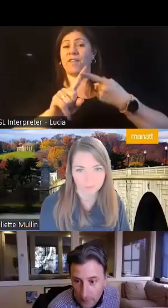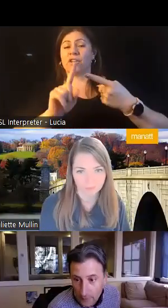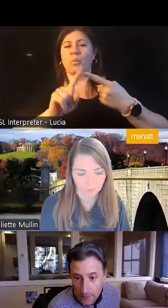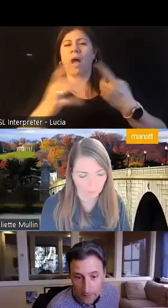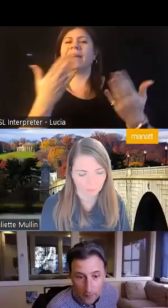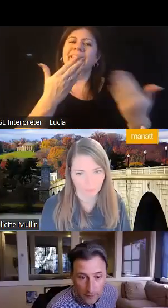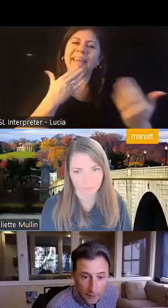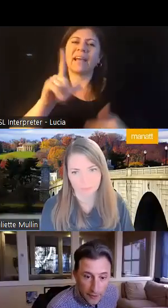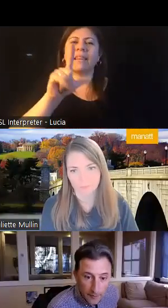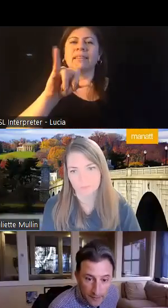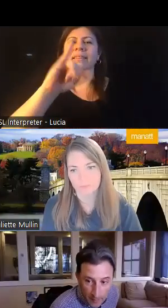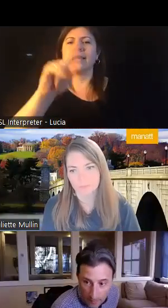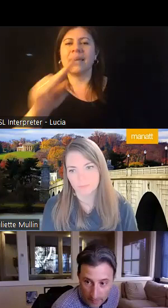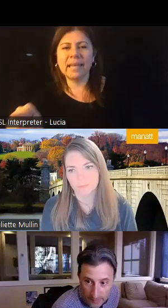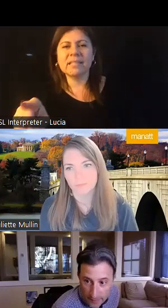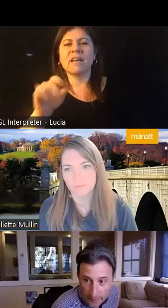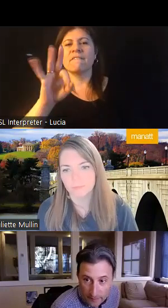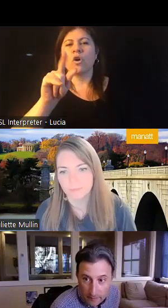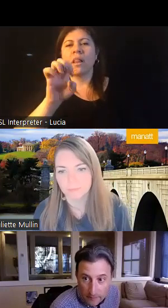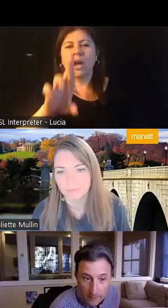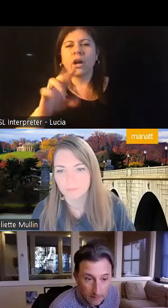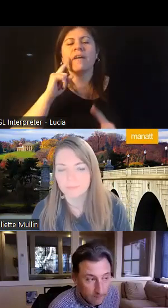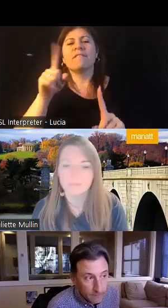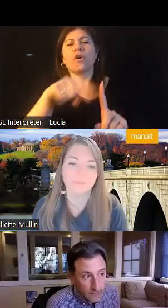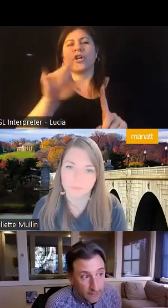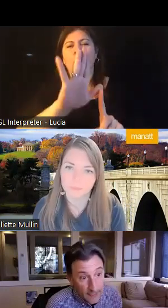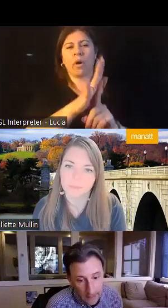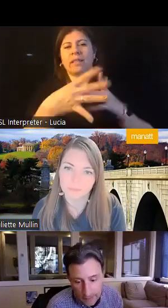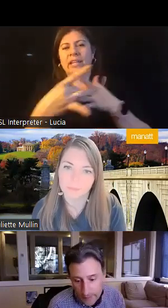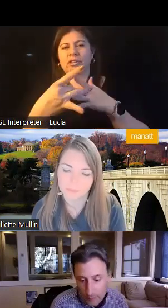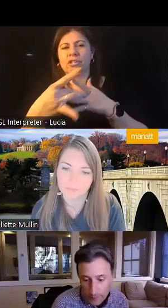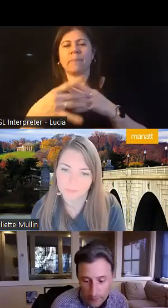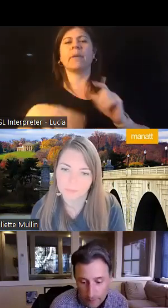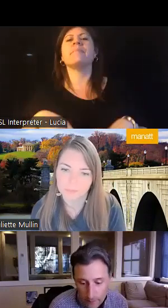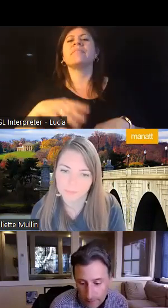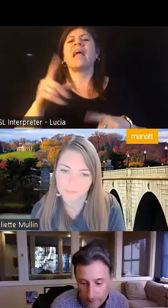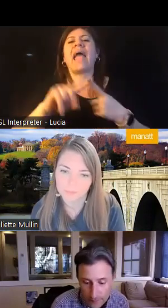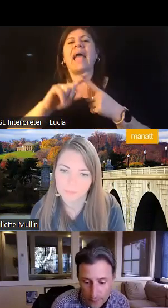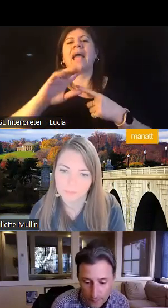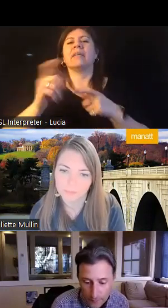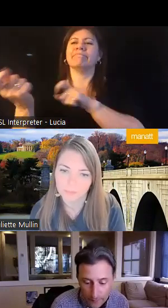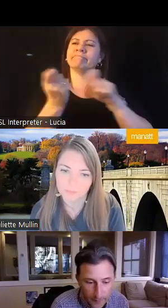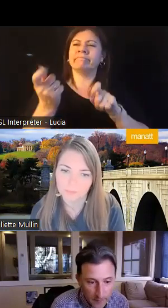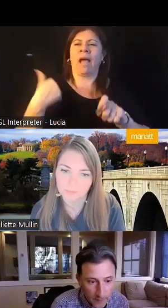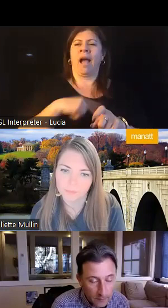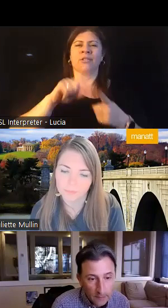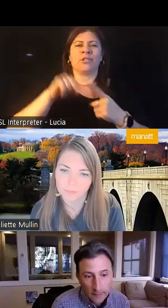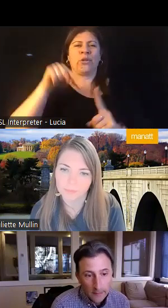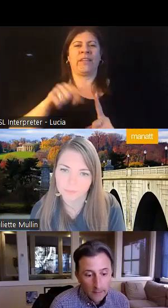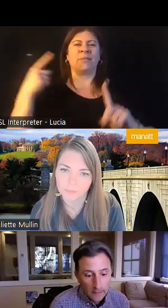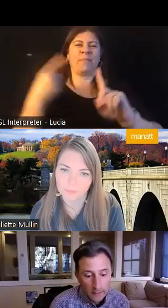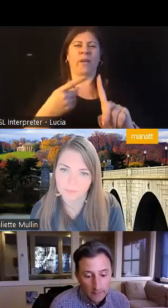Fuller for her leadership, and Assemblymember Nazarian getting us to this point. Super fundamental.